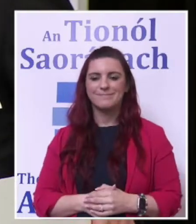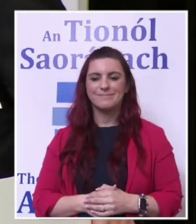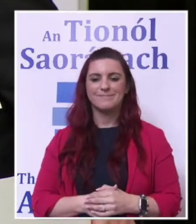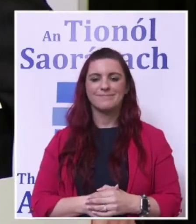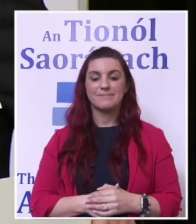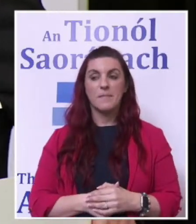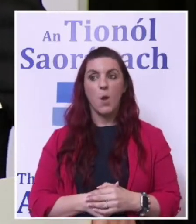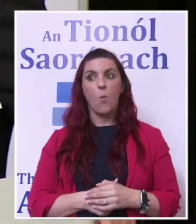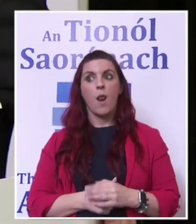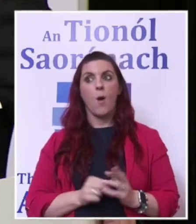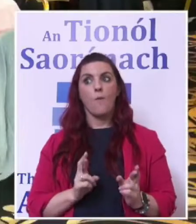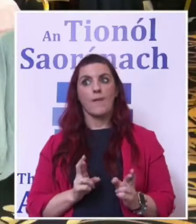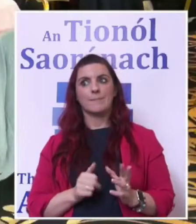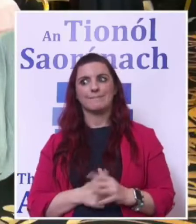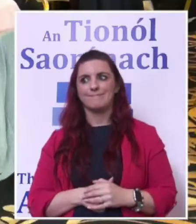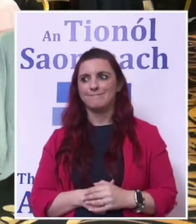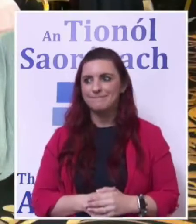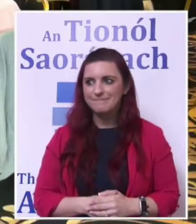dare I say.